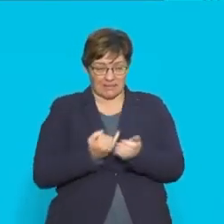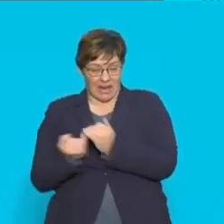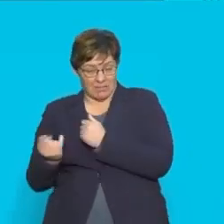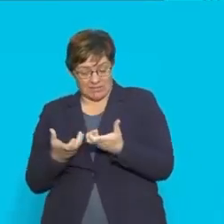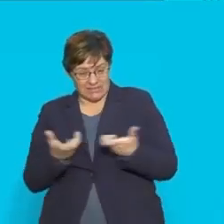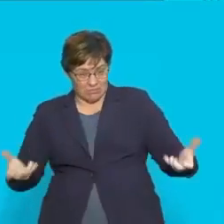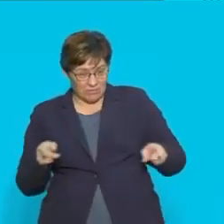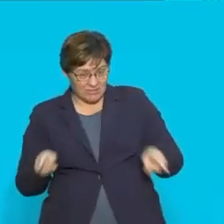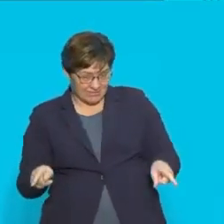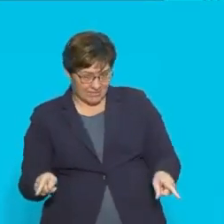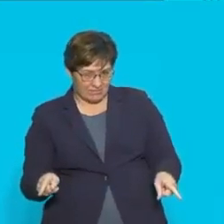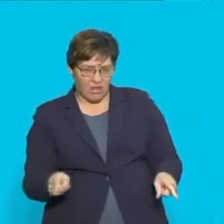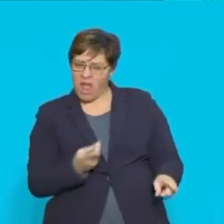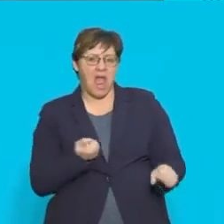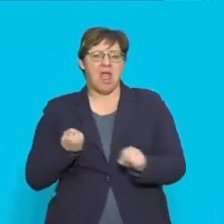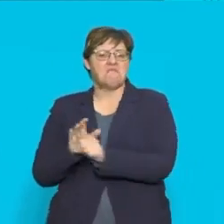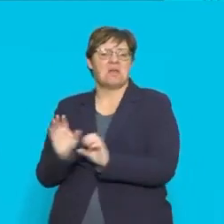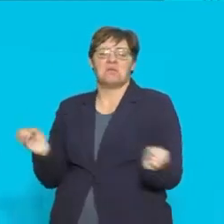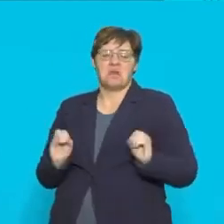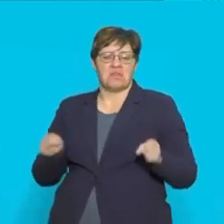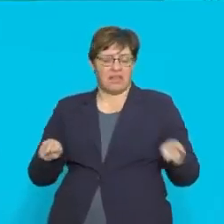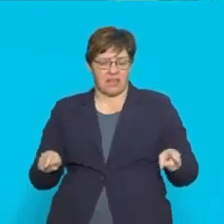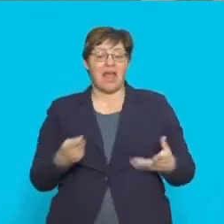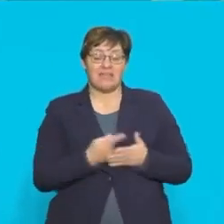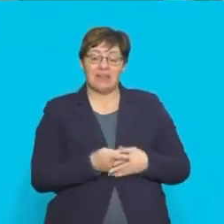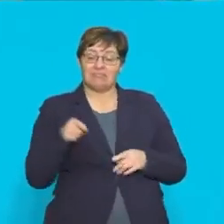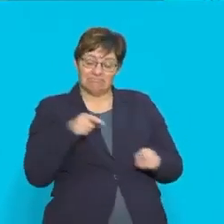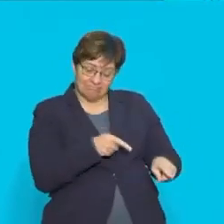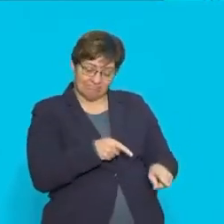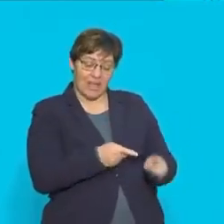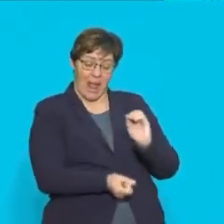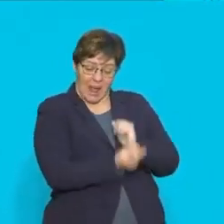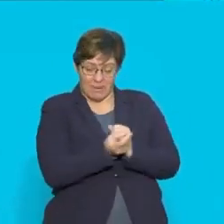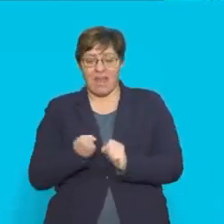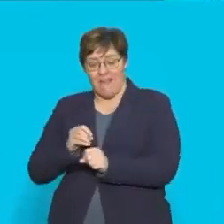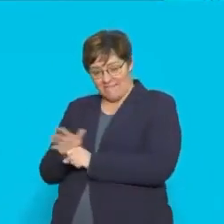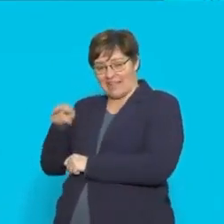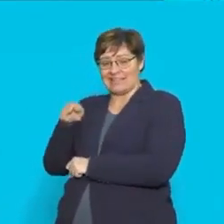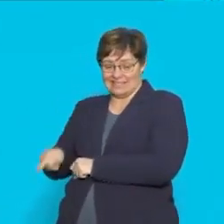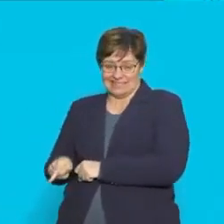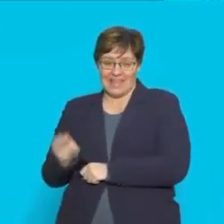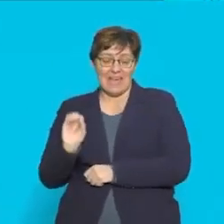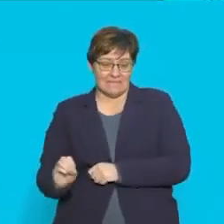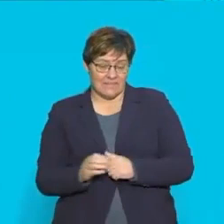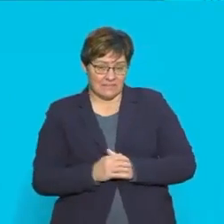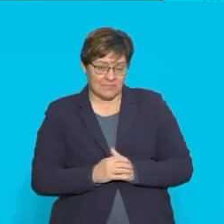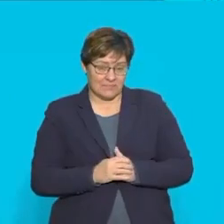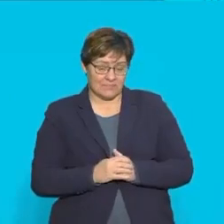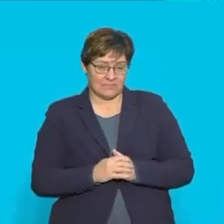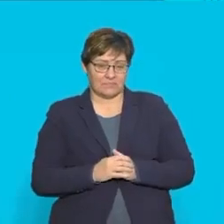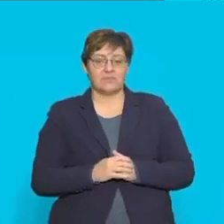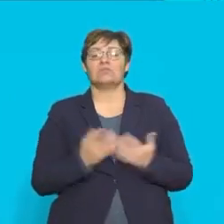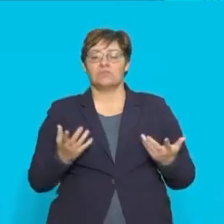is independent. You can see from the word independent. It's not, it's independent, and dependent can be affected by the